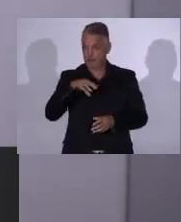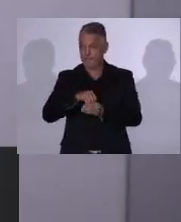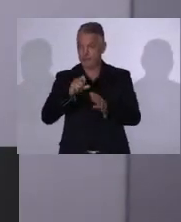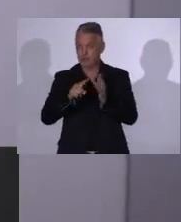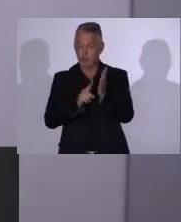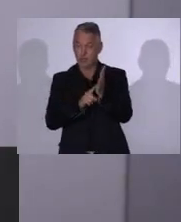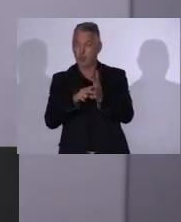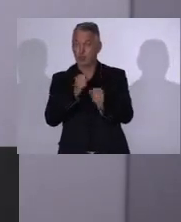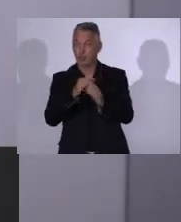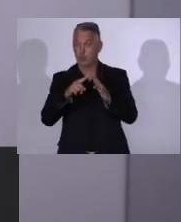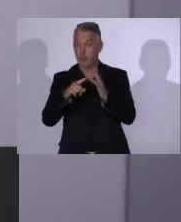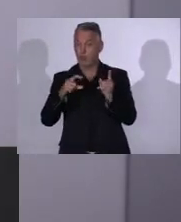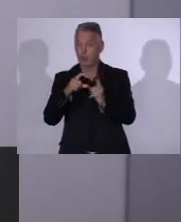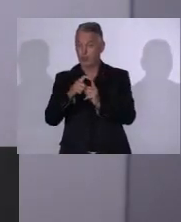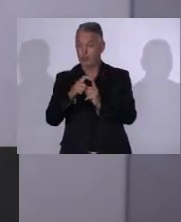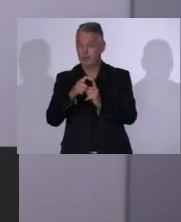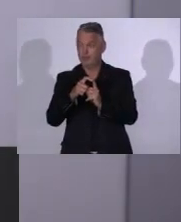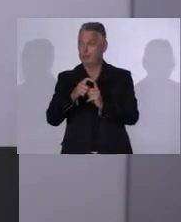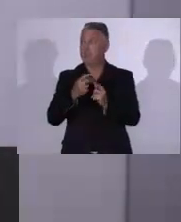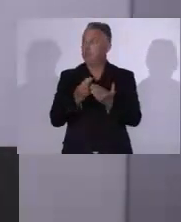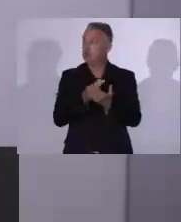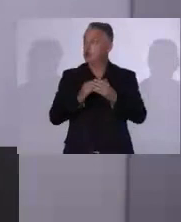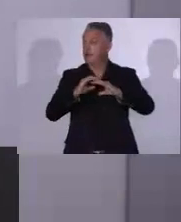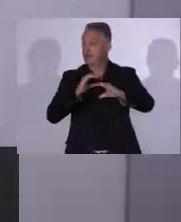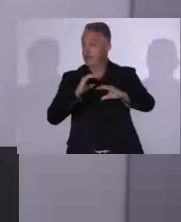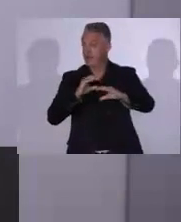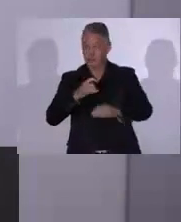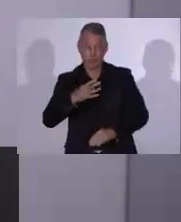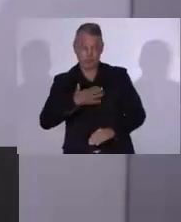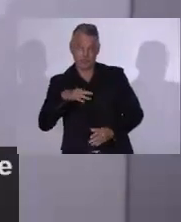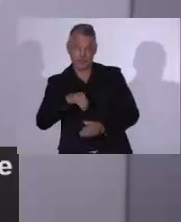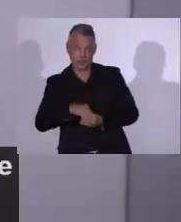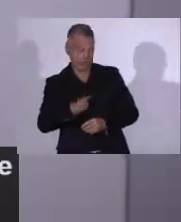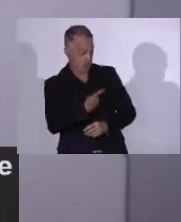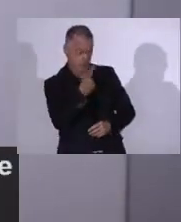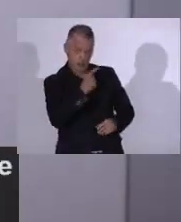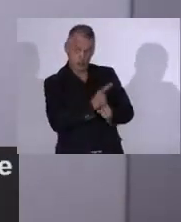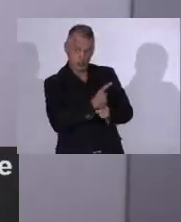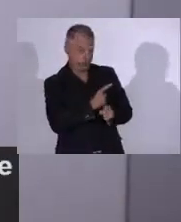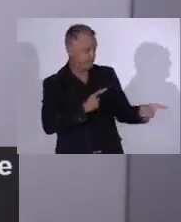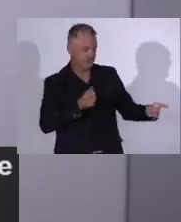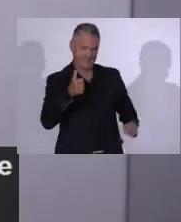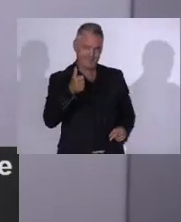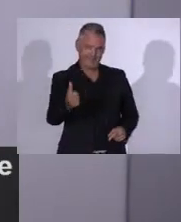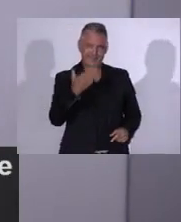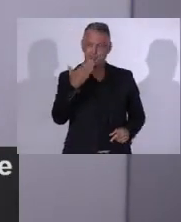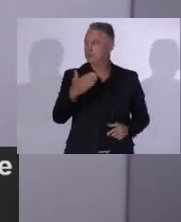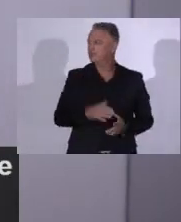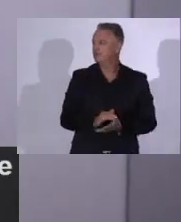Vincent de Paul soup van, so if you need to cover that side of things, let me yes, know. Please. I'd be happy to get the word out for you. Awesome. Thank you so